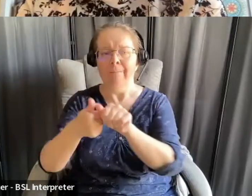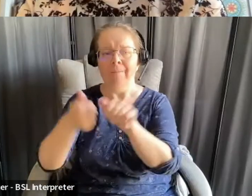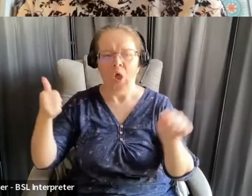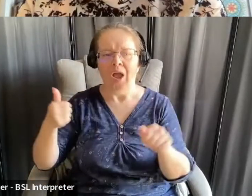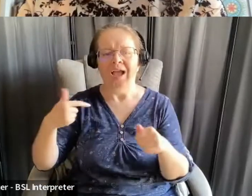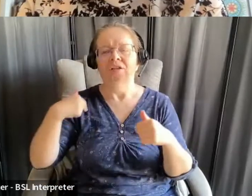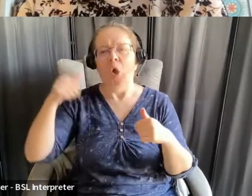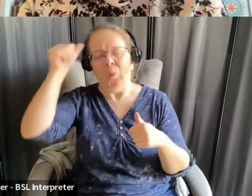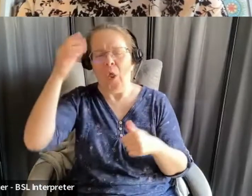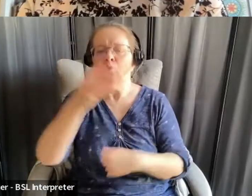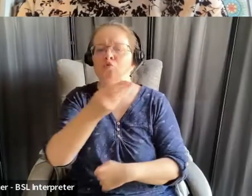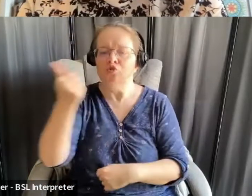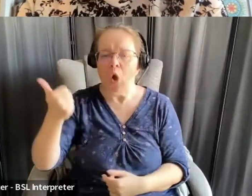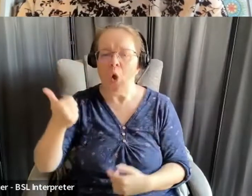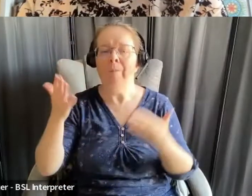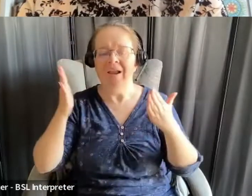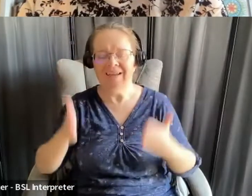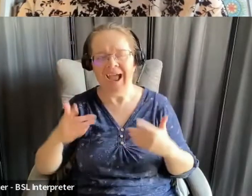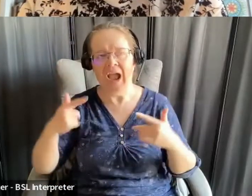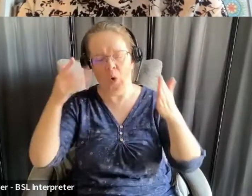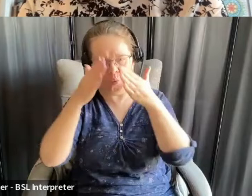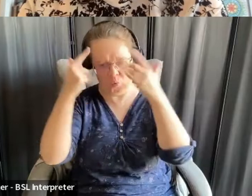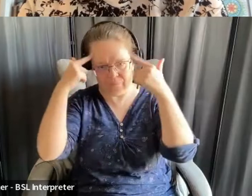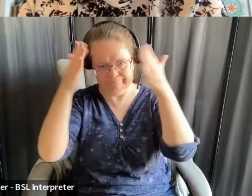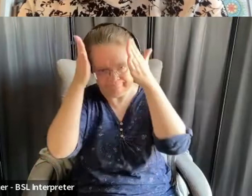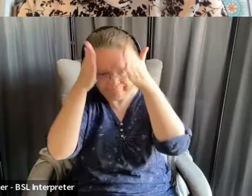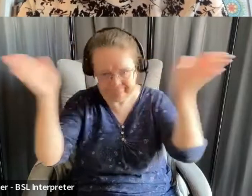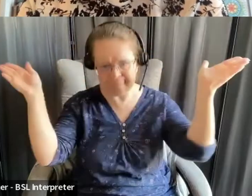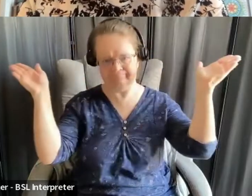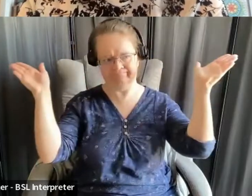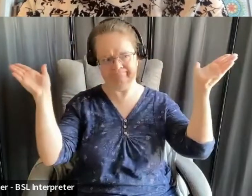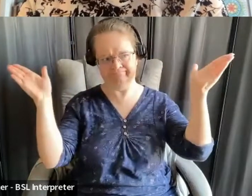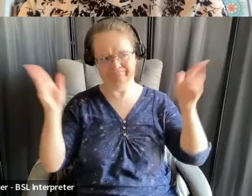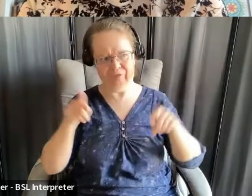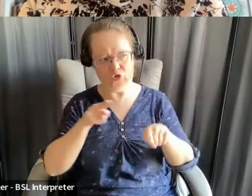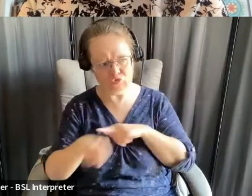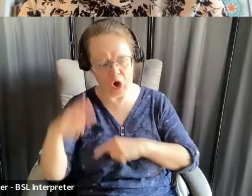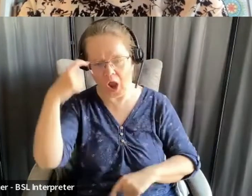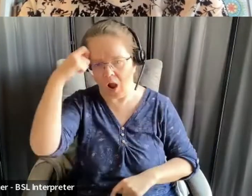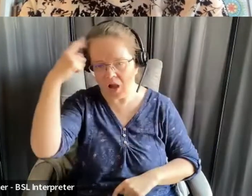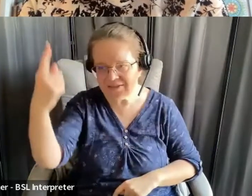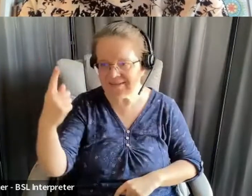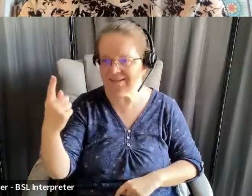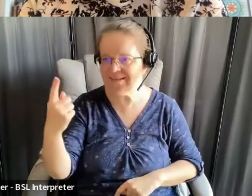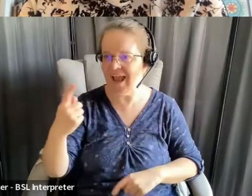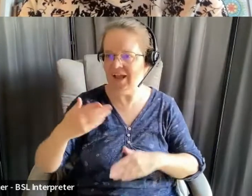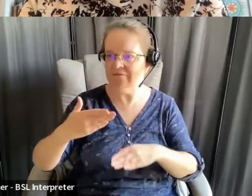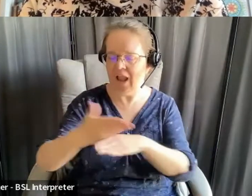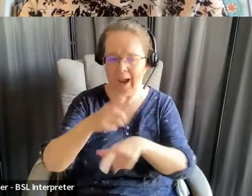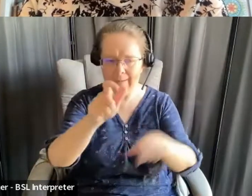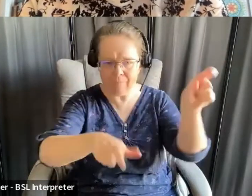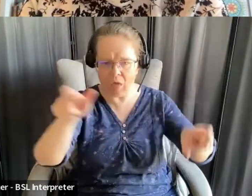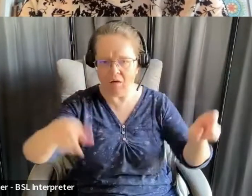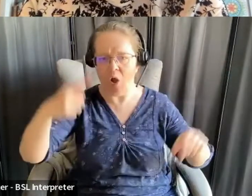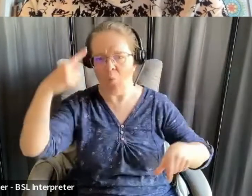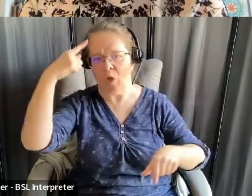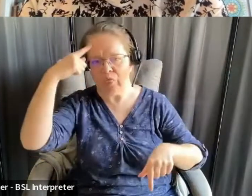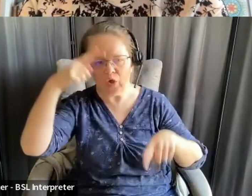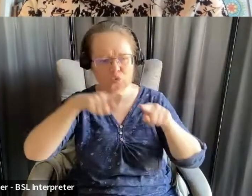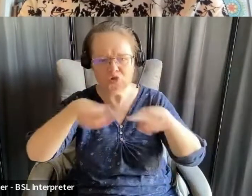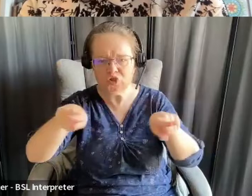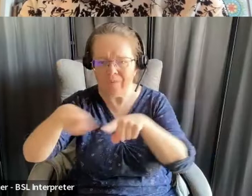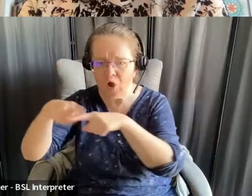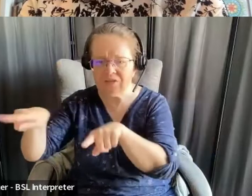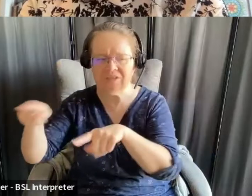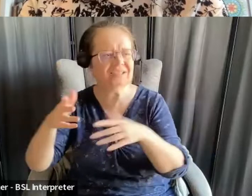take steps and really try to understand you know, their employees with neurodiversity or